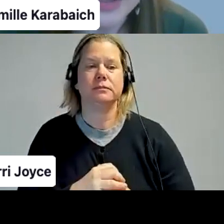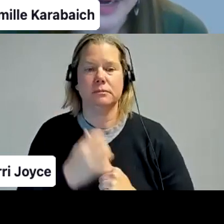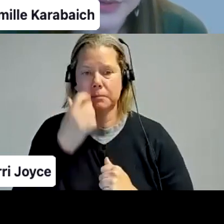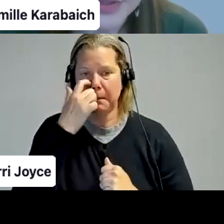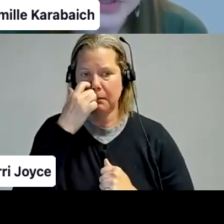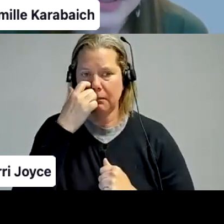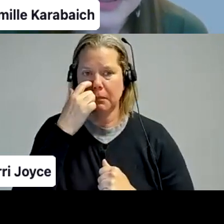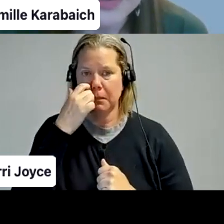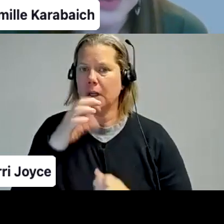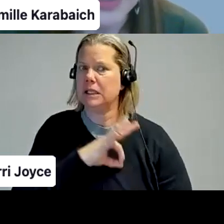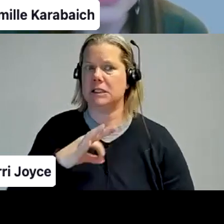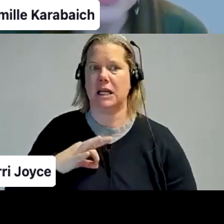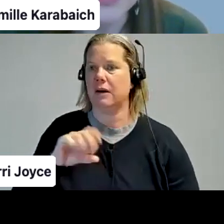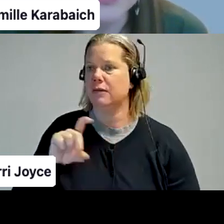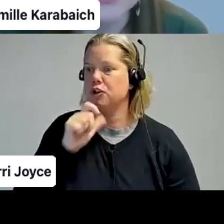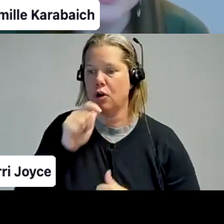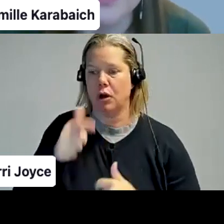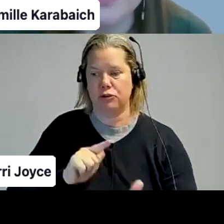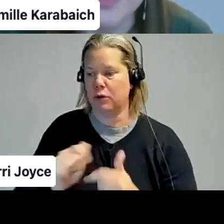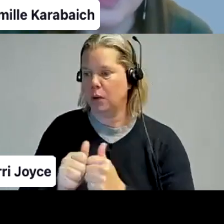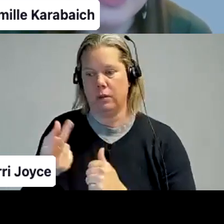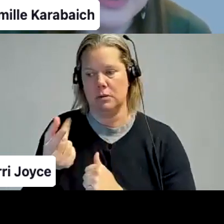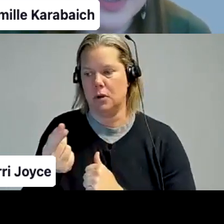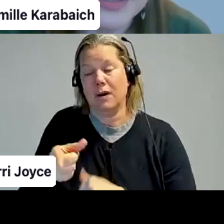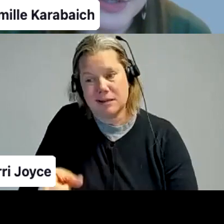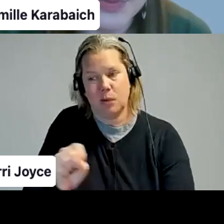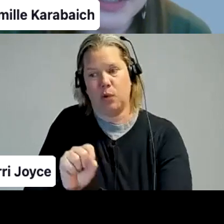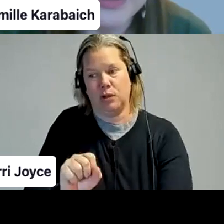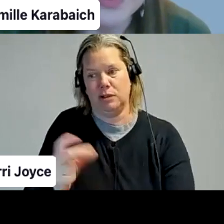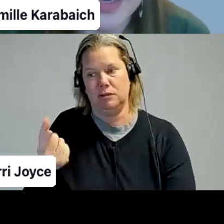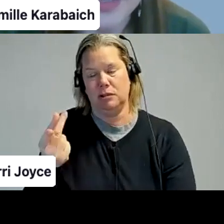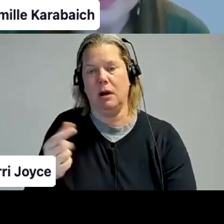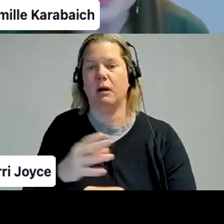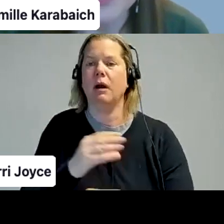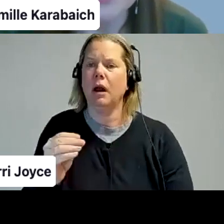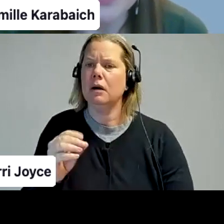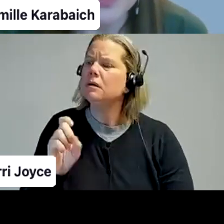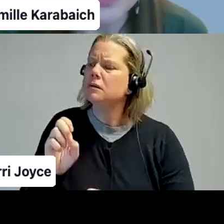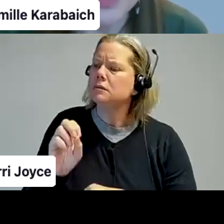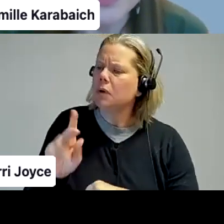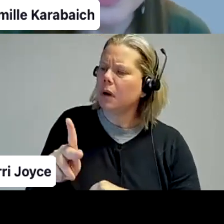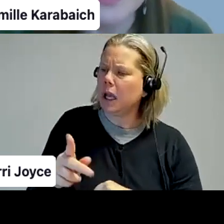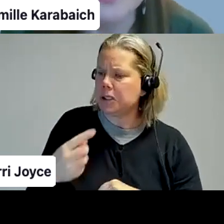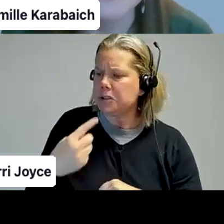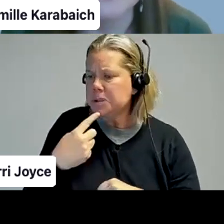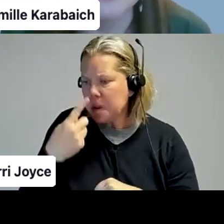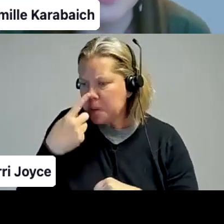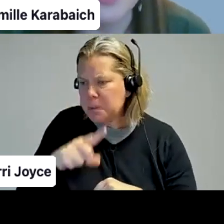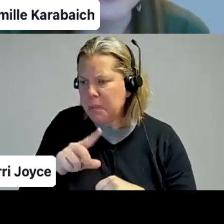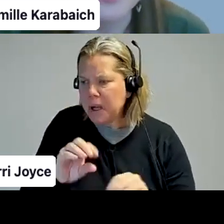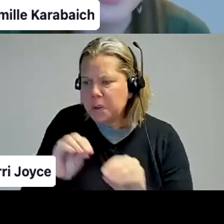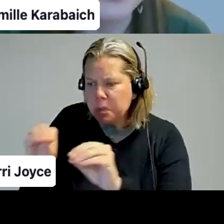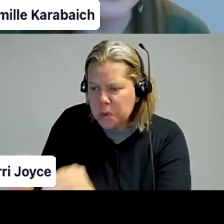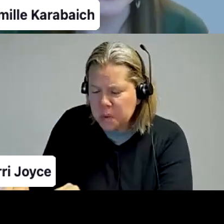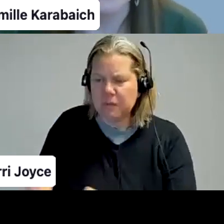shouldn't interact with the dog as it's a working dog. And we also wanted to note that it is okay to ask someone to move their dog to the same extent you might